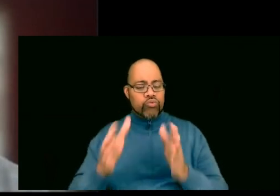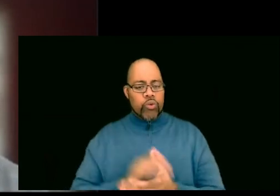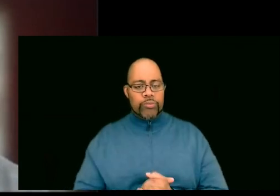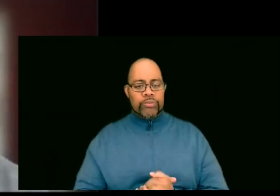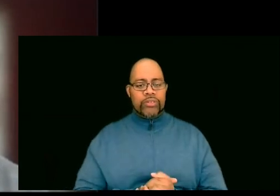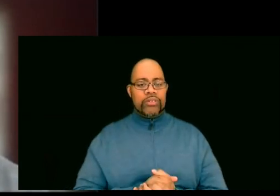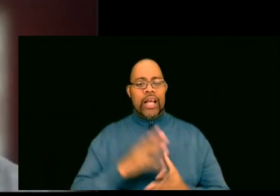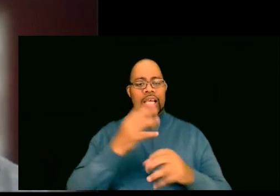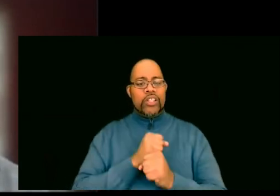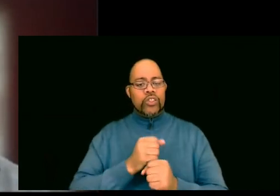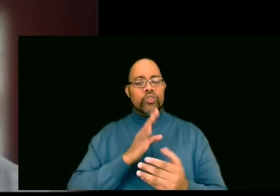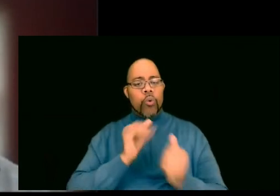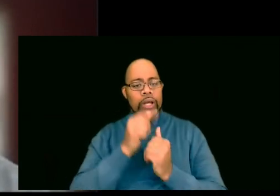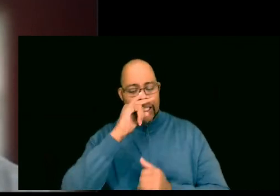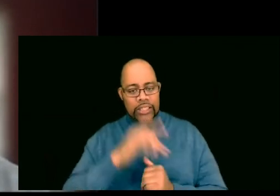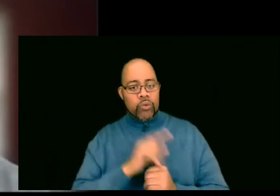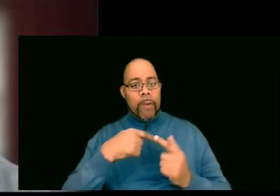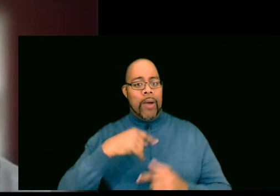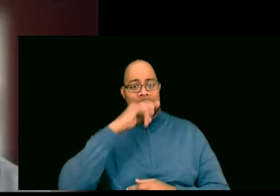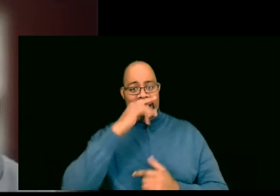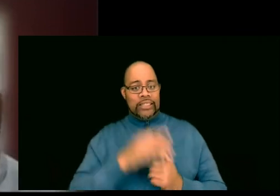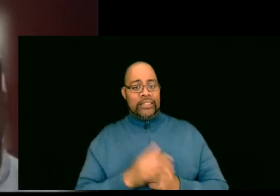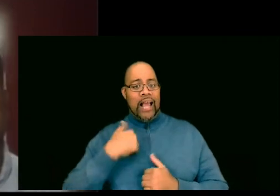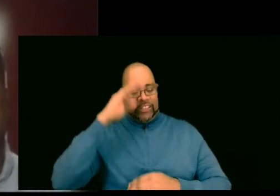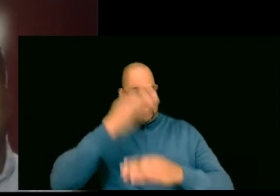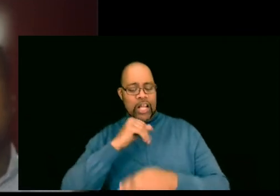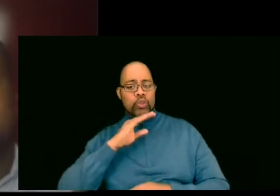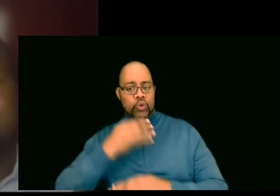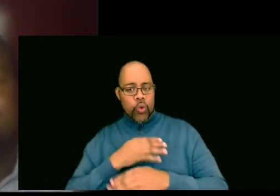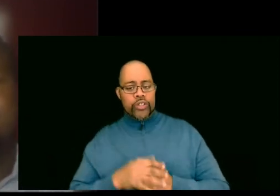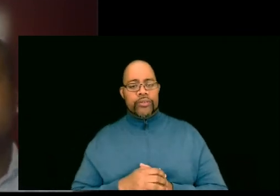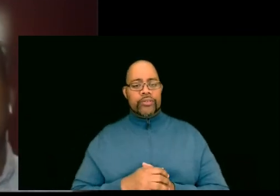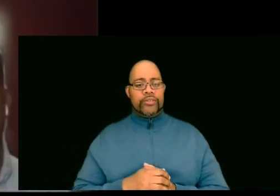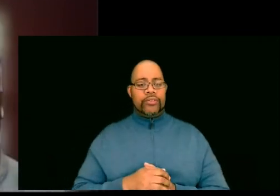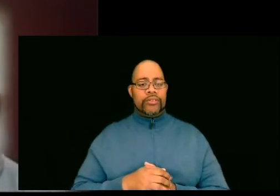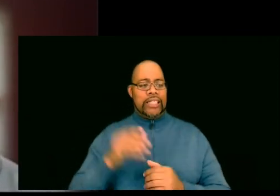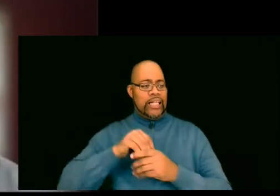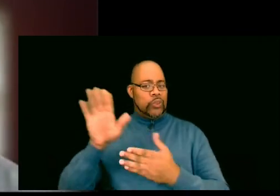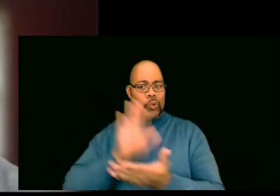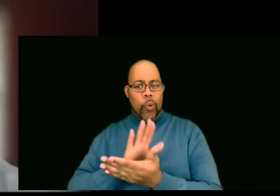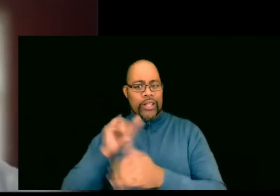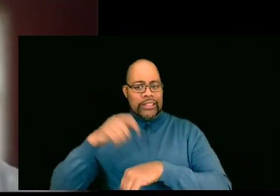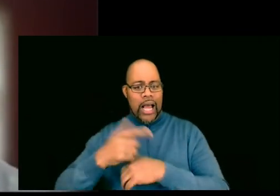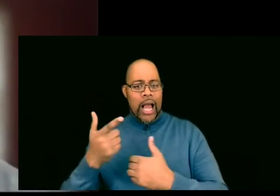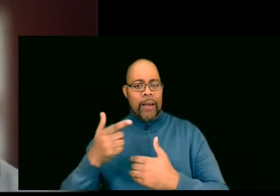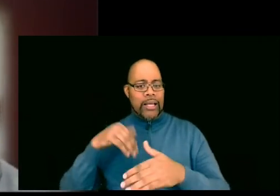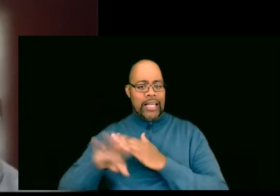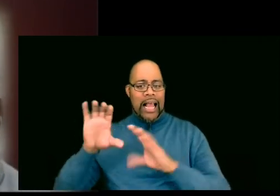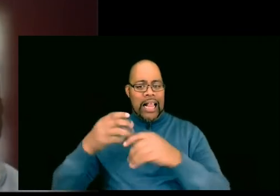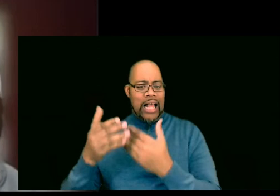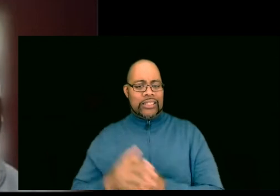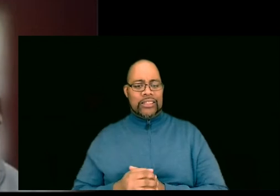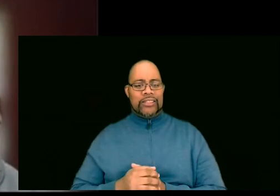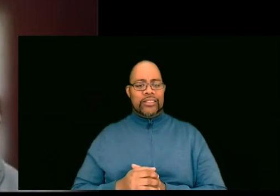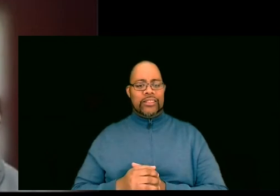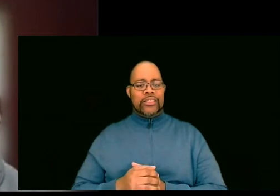into classrooms and getting to talk to kids. When my kids, I have a son and a daughter, when they were in school, you know, going into